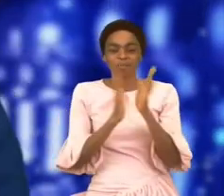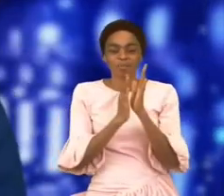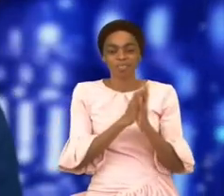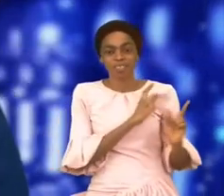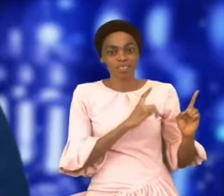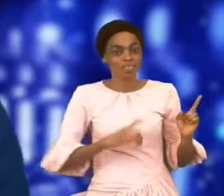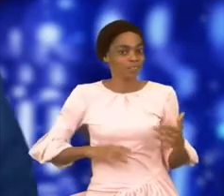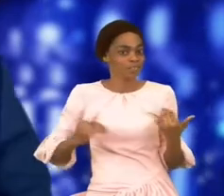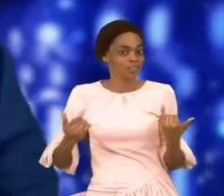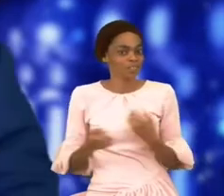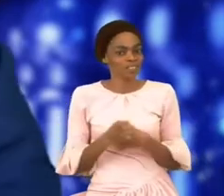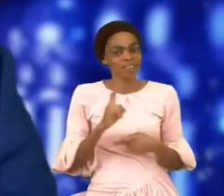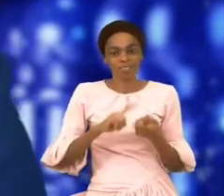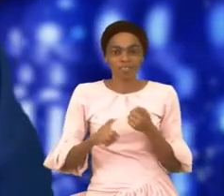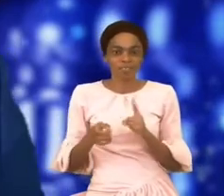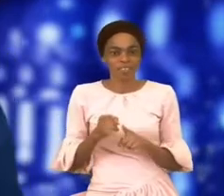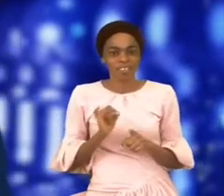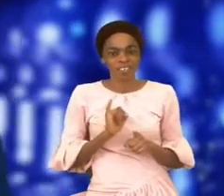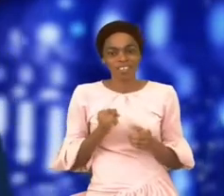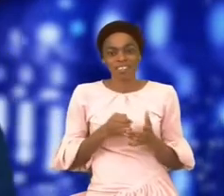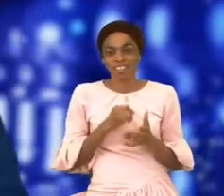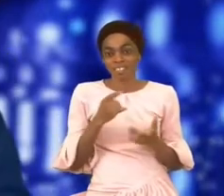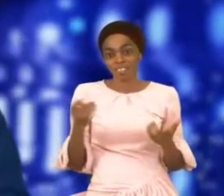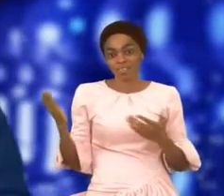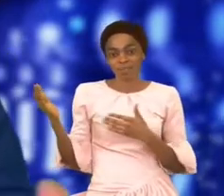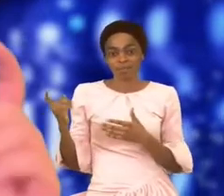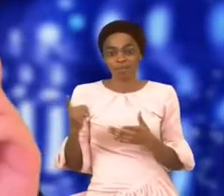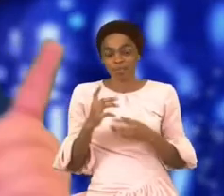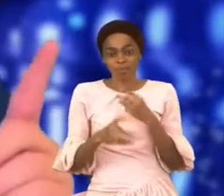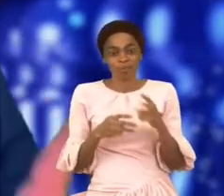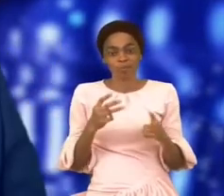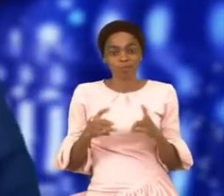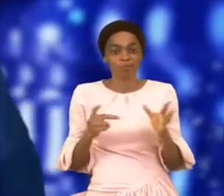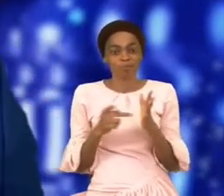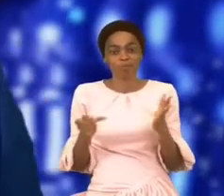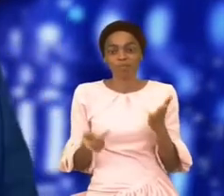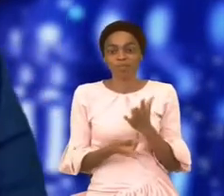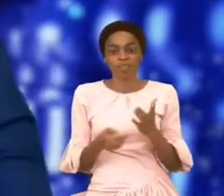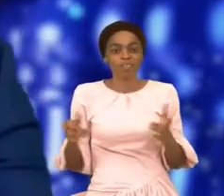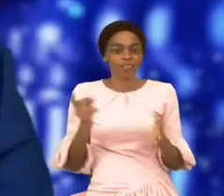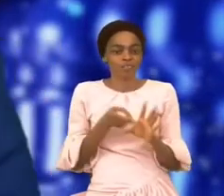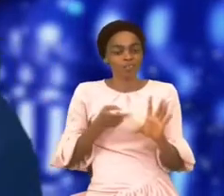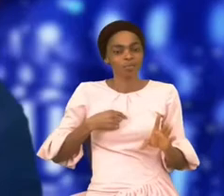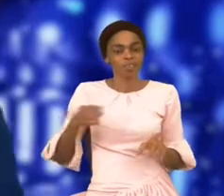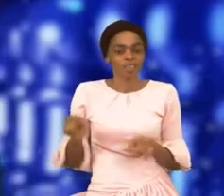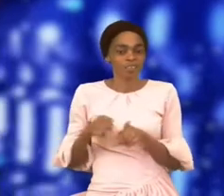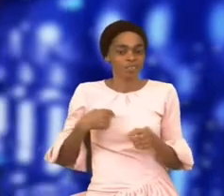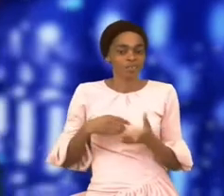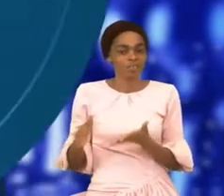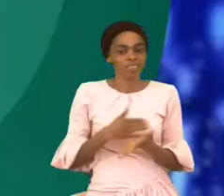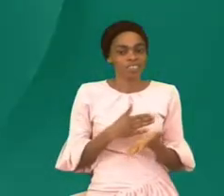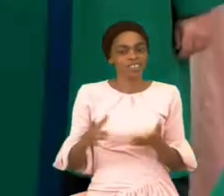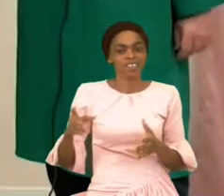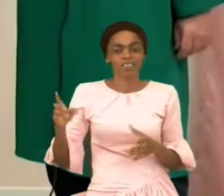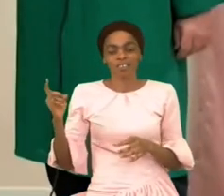me as we sing songs from the nations and praise the Lord. Be blessed.